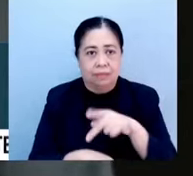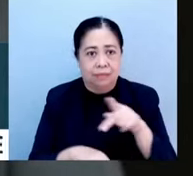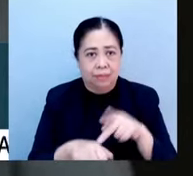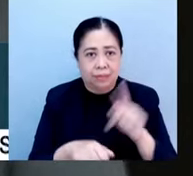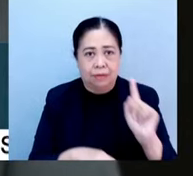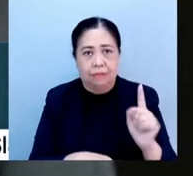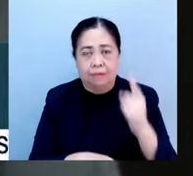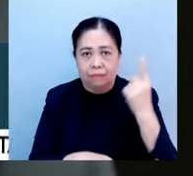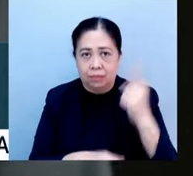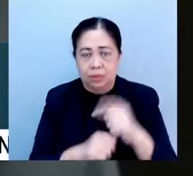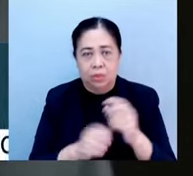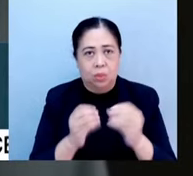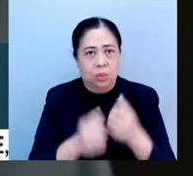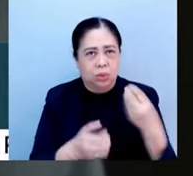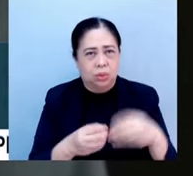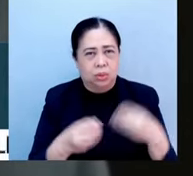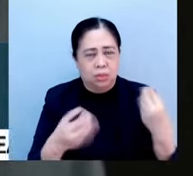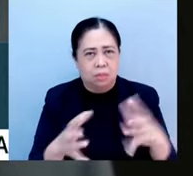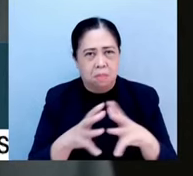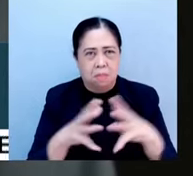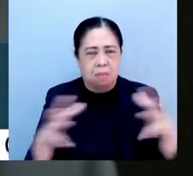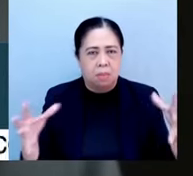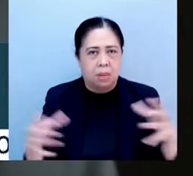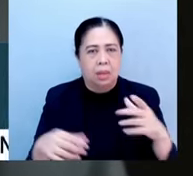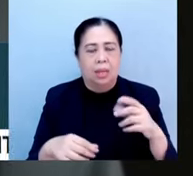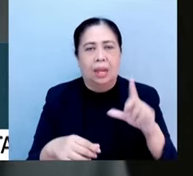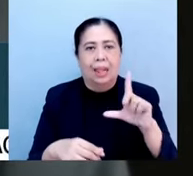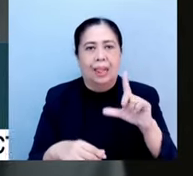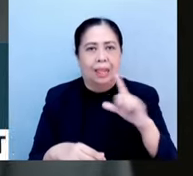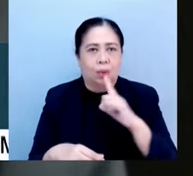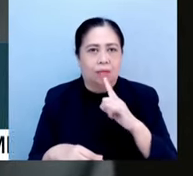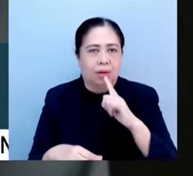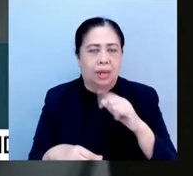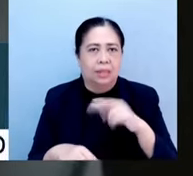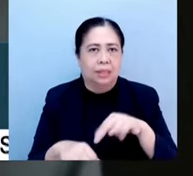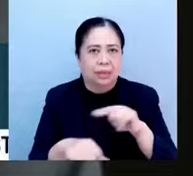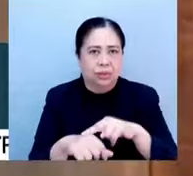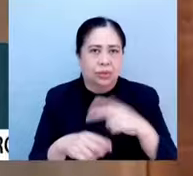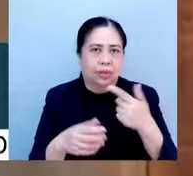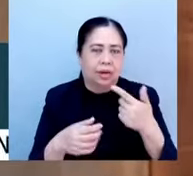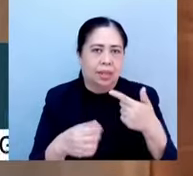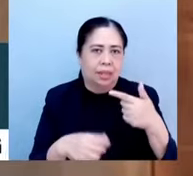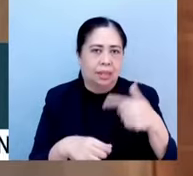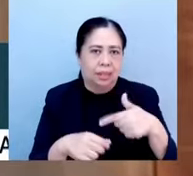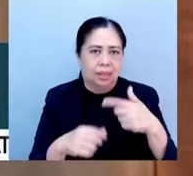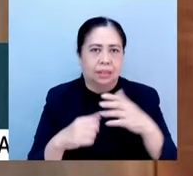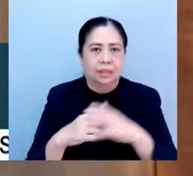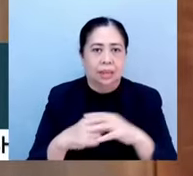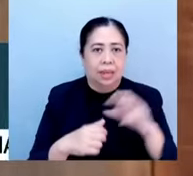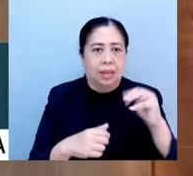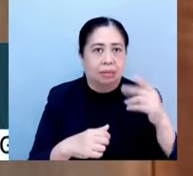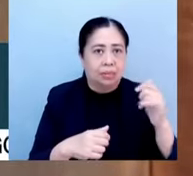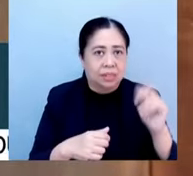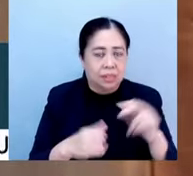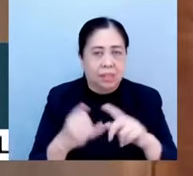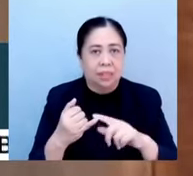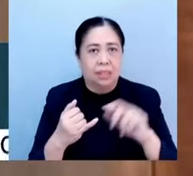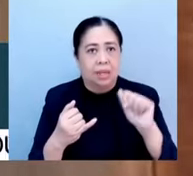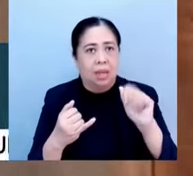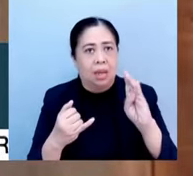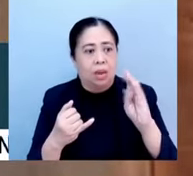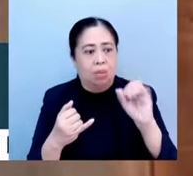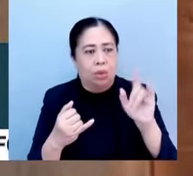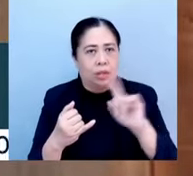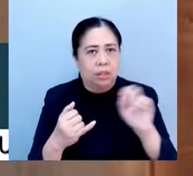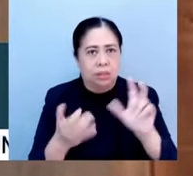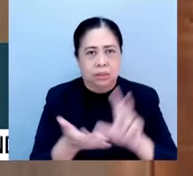and most expansive liquefied natural gas facility. Under the deal, MGEN and Aboitiz Power will invest